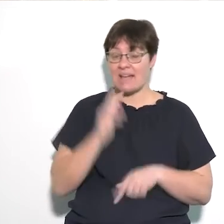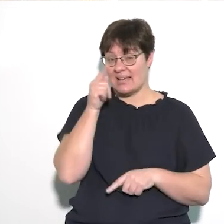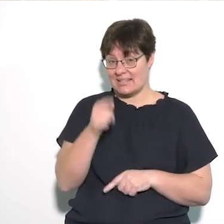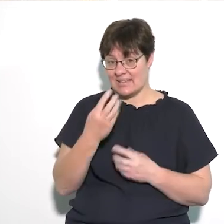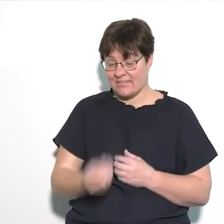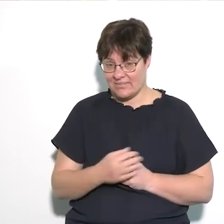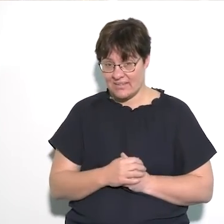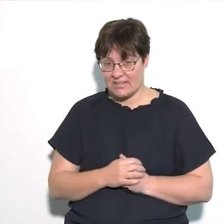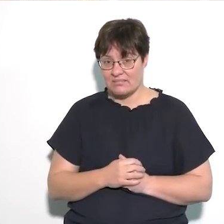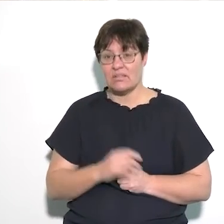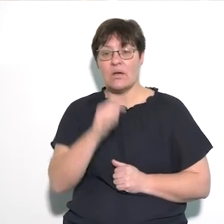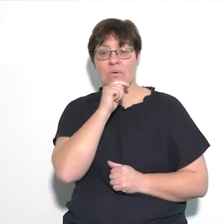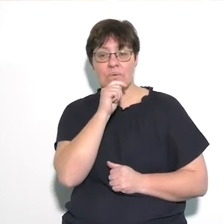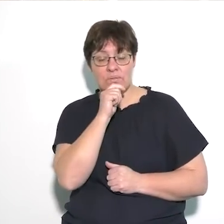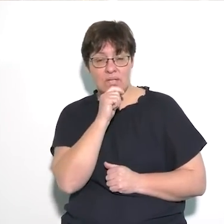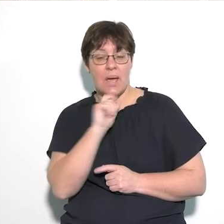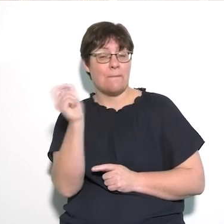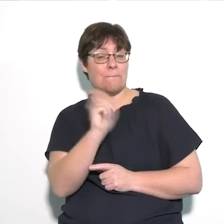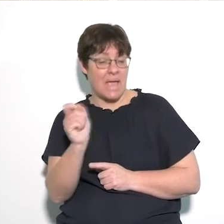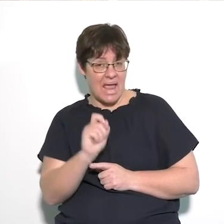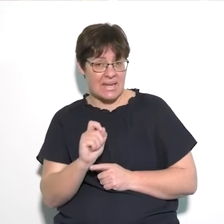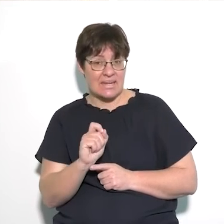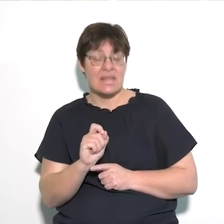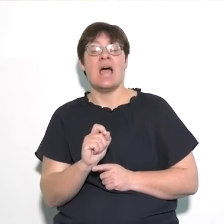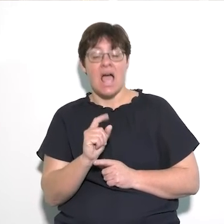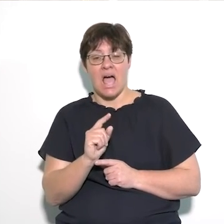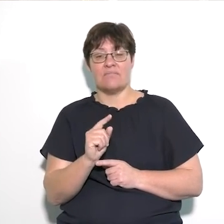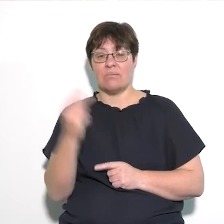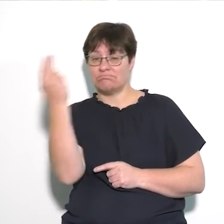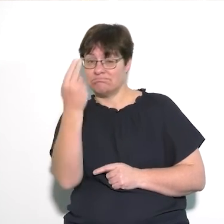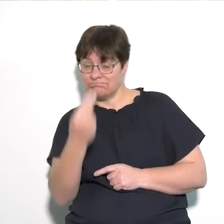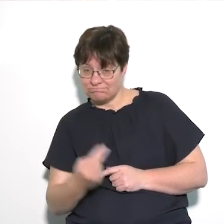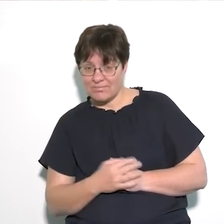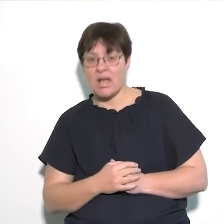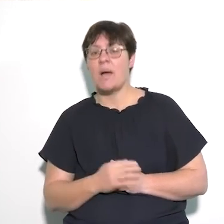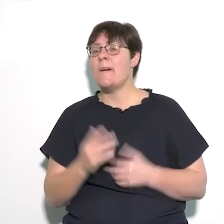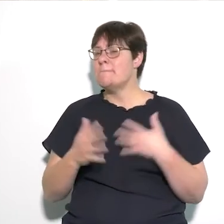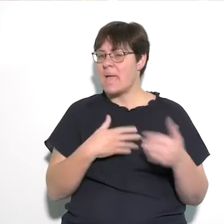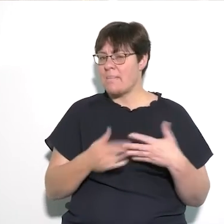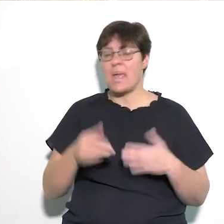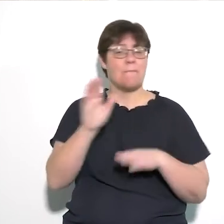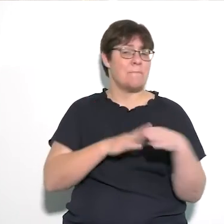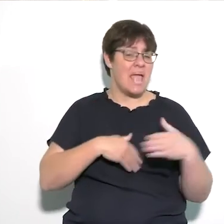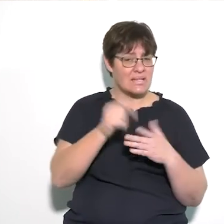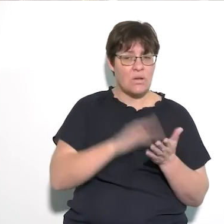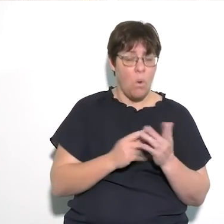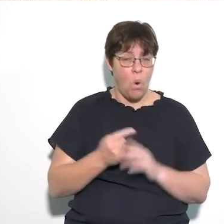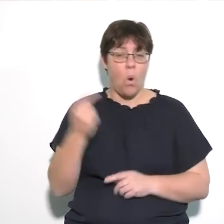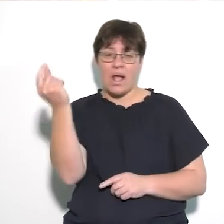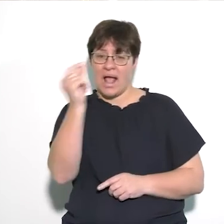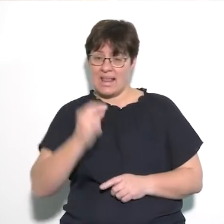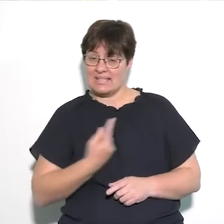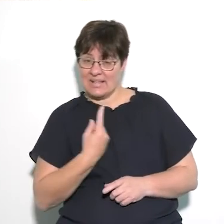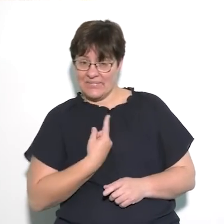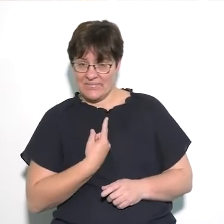egg boxes. We're going to use felt tip pens to decorate them. You might want to use some paint or color it